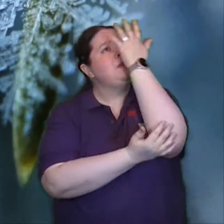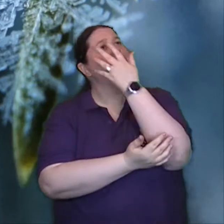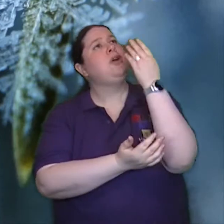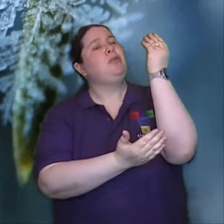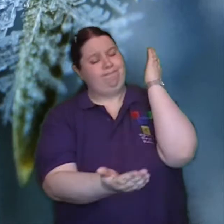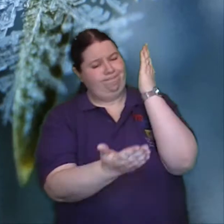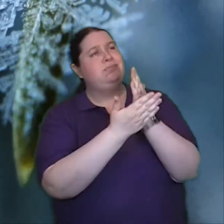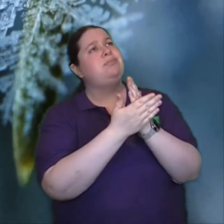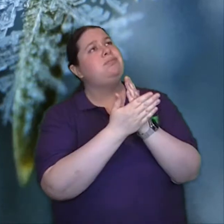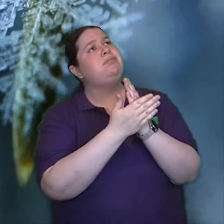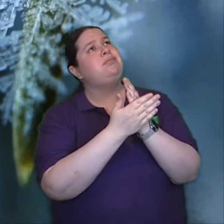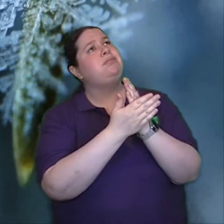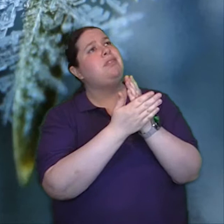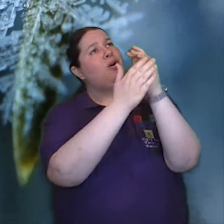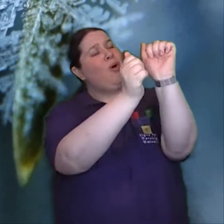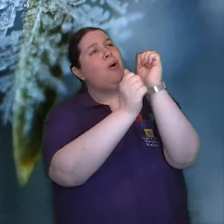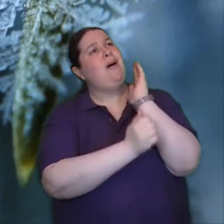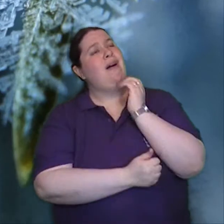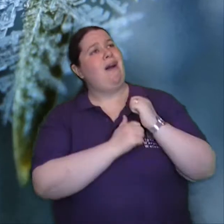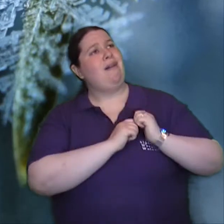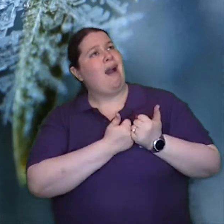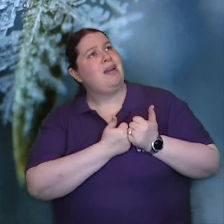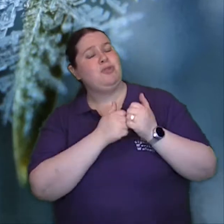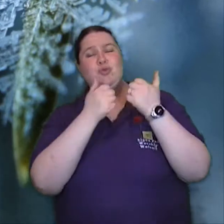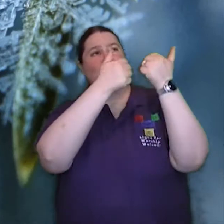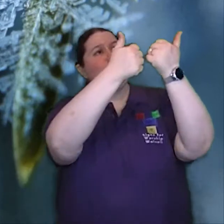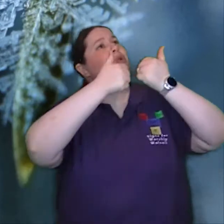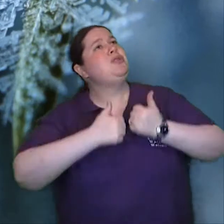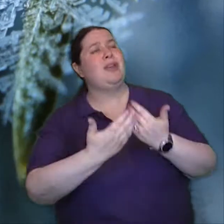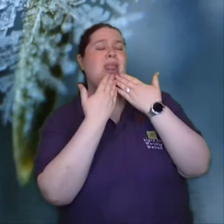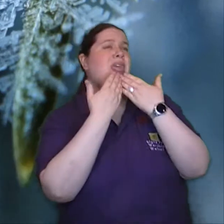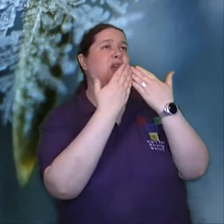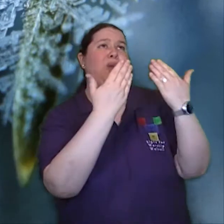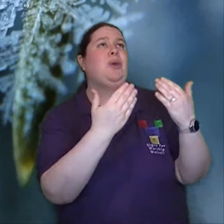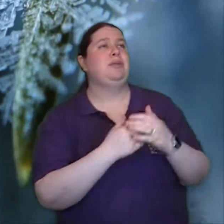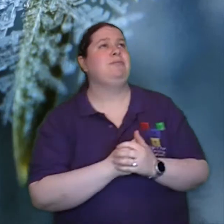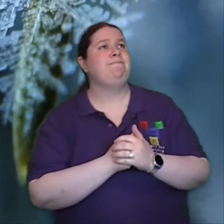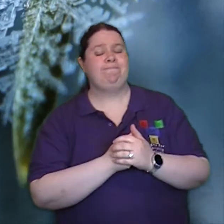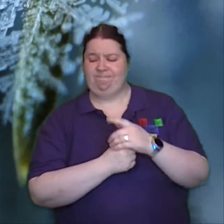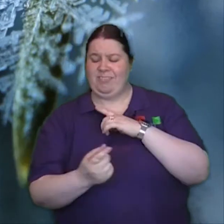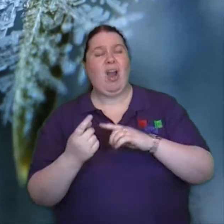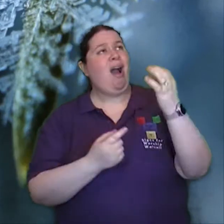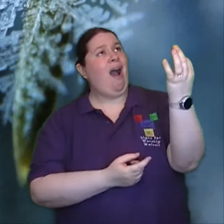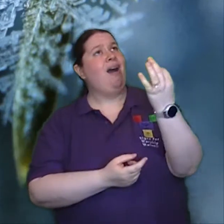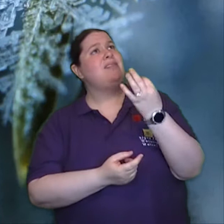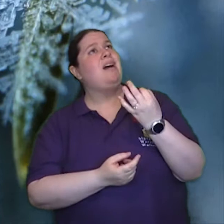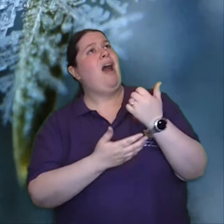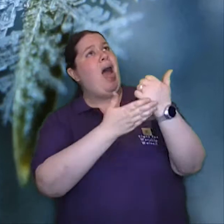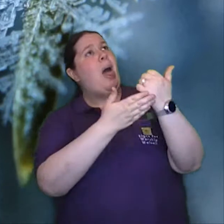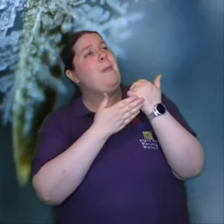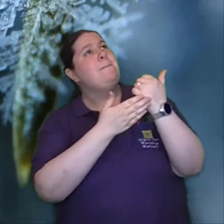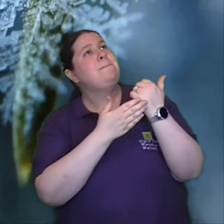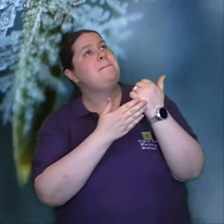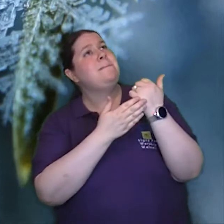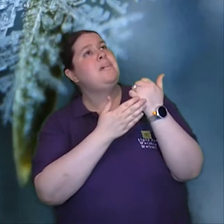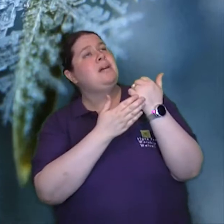spirit and truth. We thank you for your kindness and goodness, and we ask that you would always help